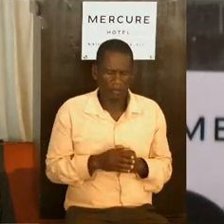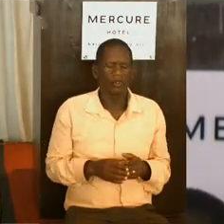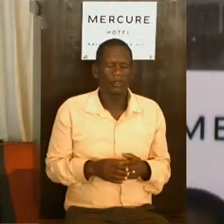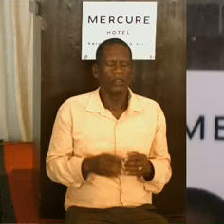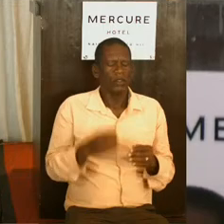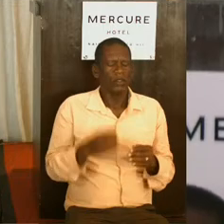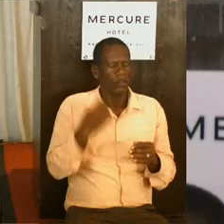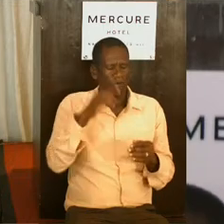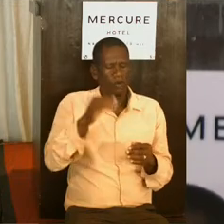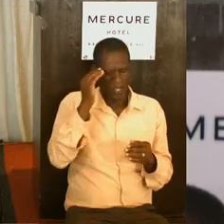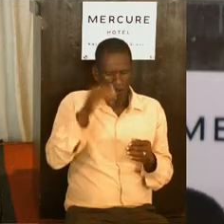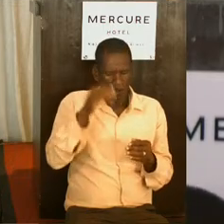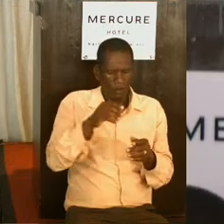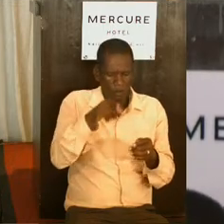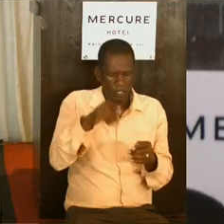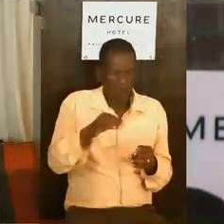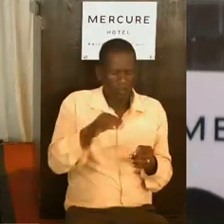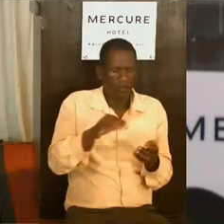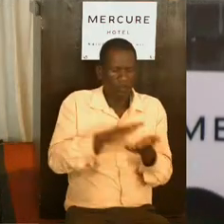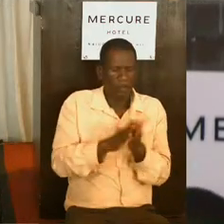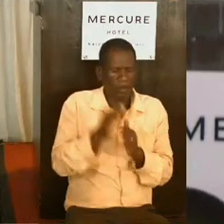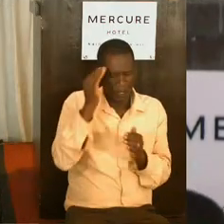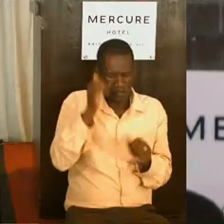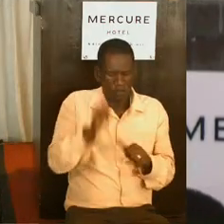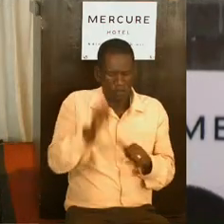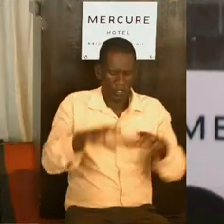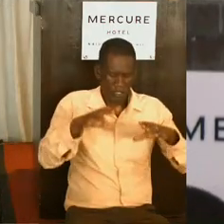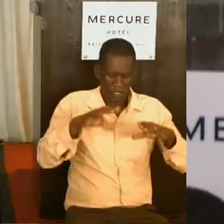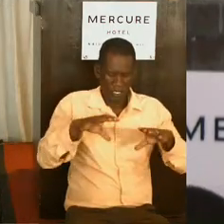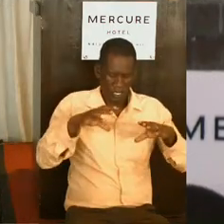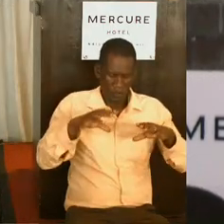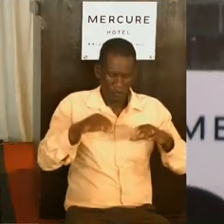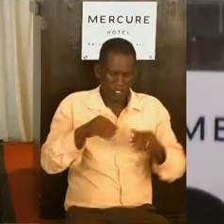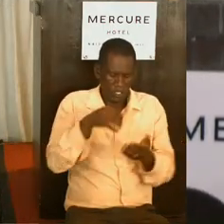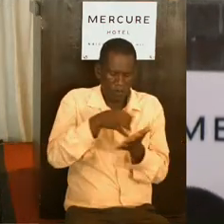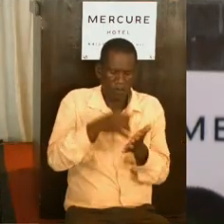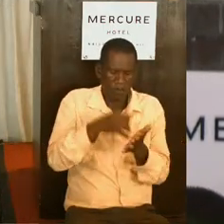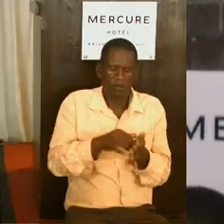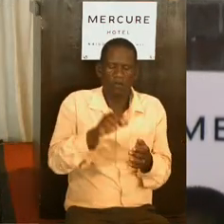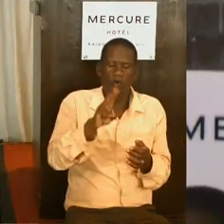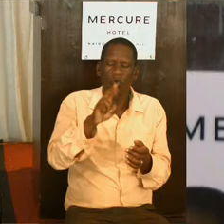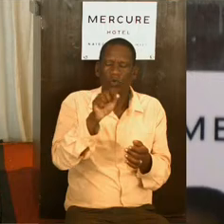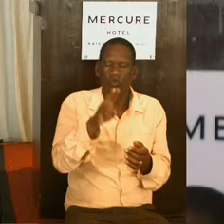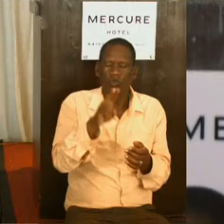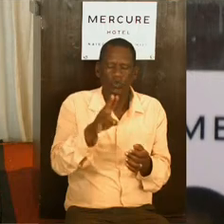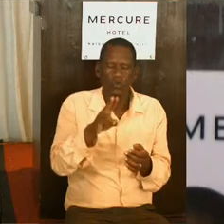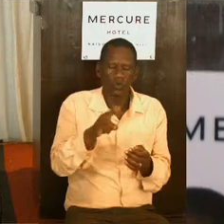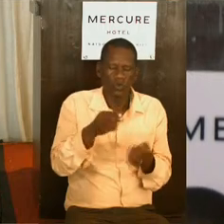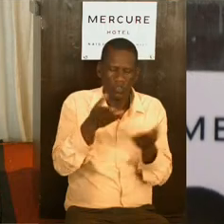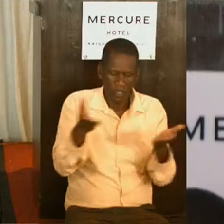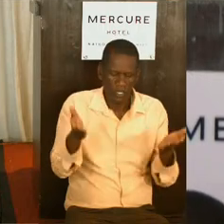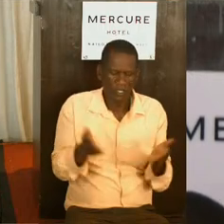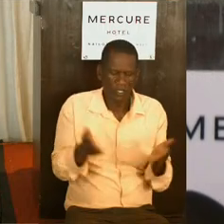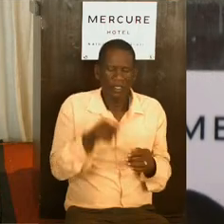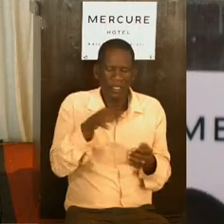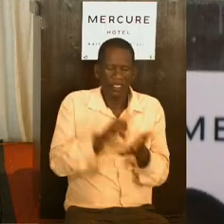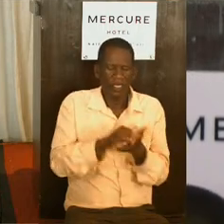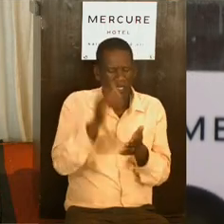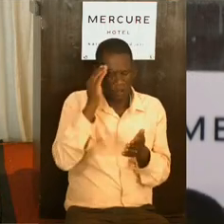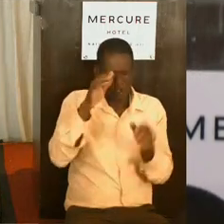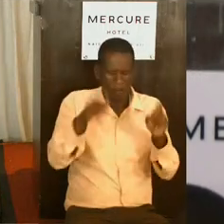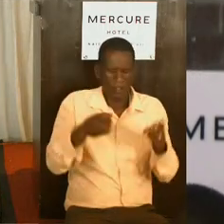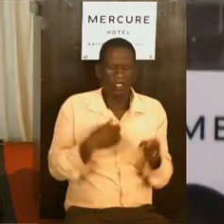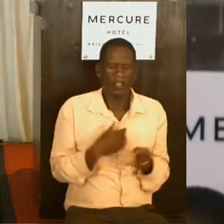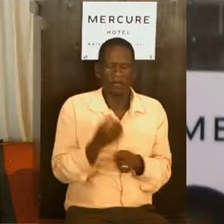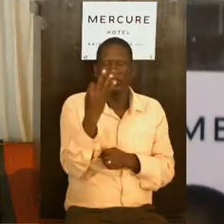for it to be an education that Embraces the utu ideals it must put